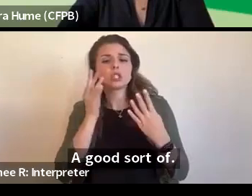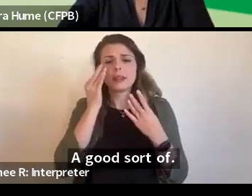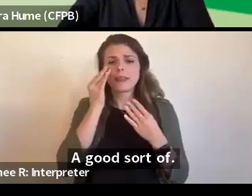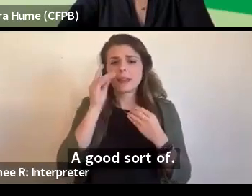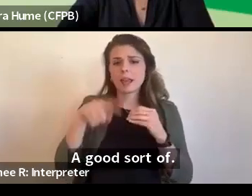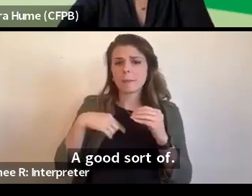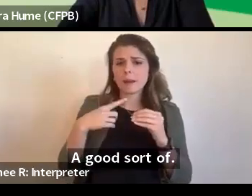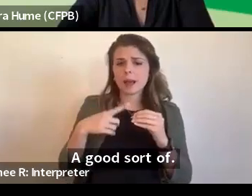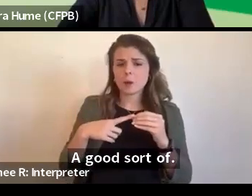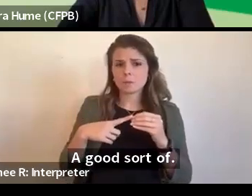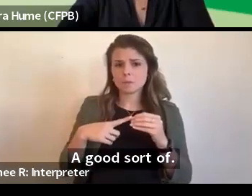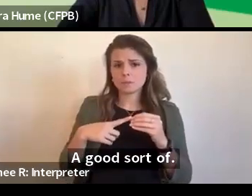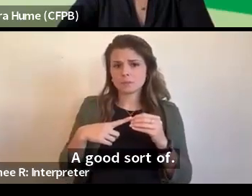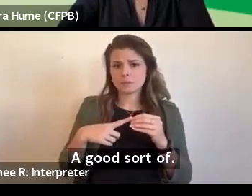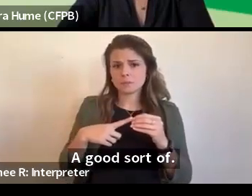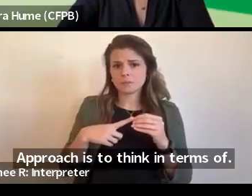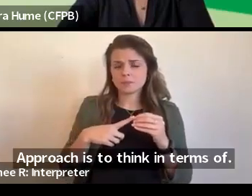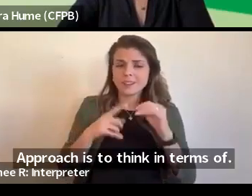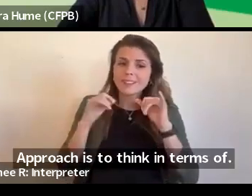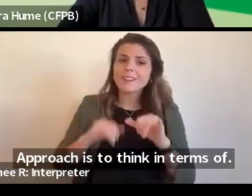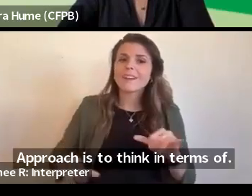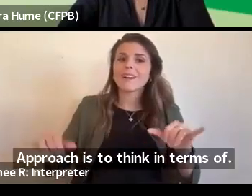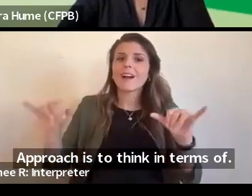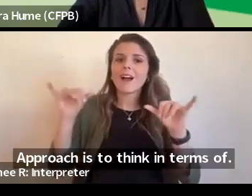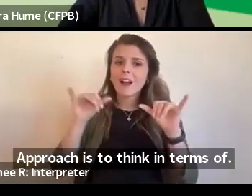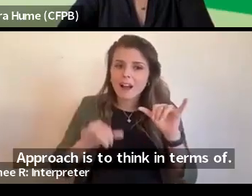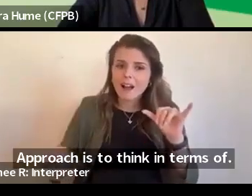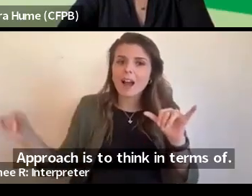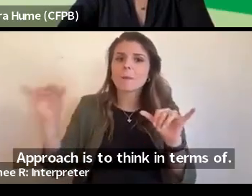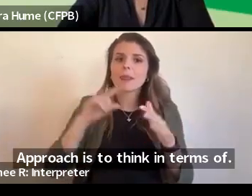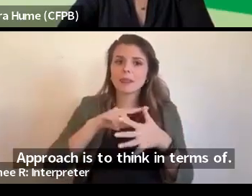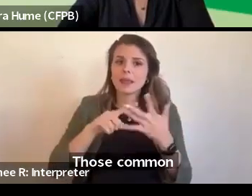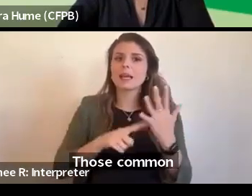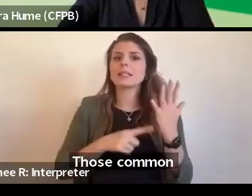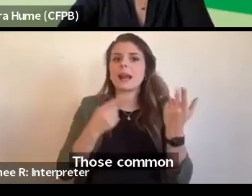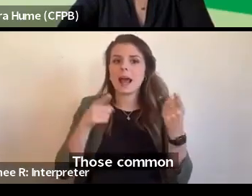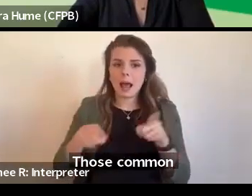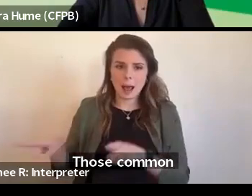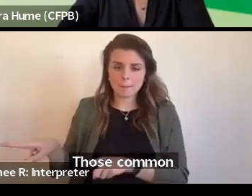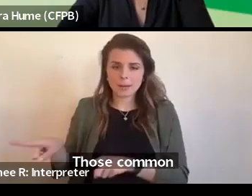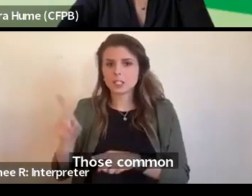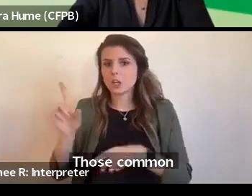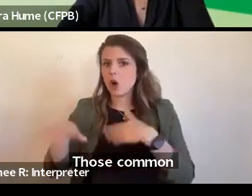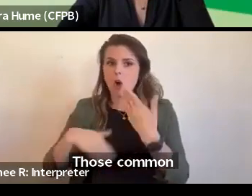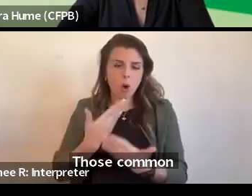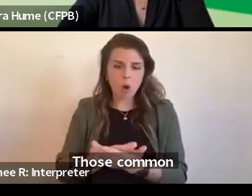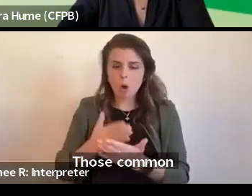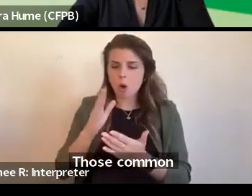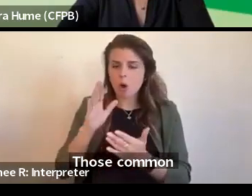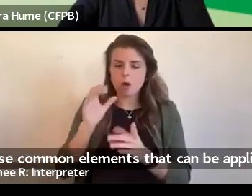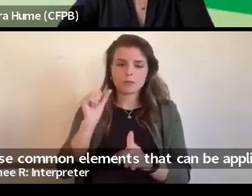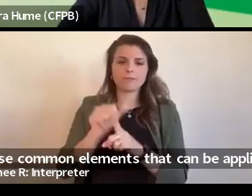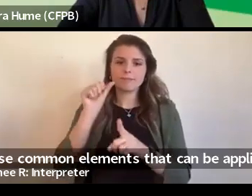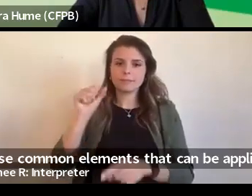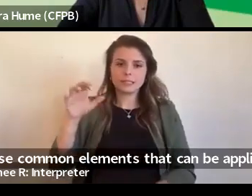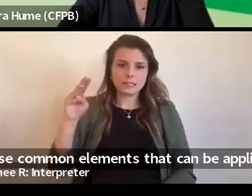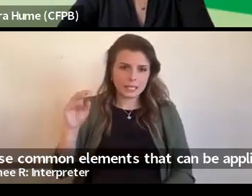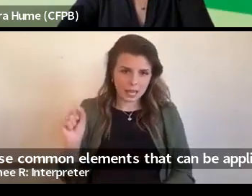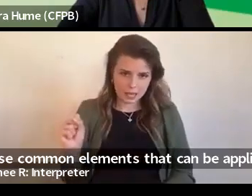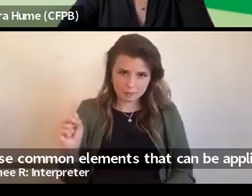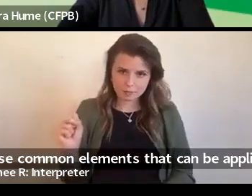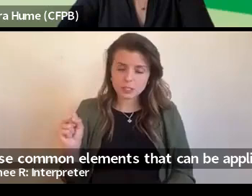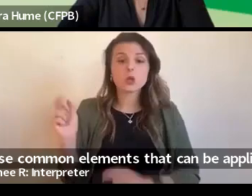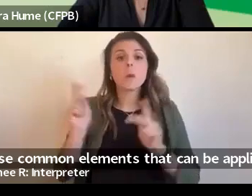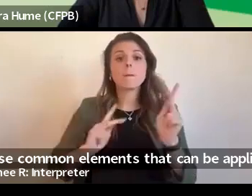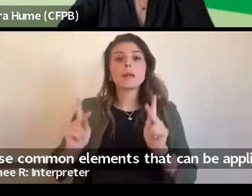terms of those common elements that can be applied to any kind of scam so that folks